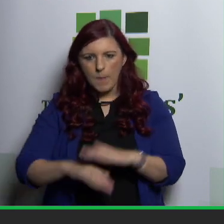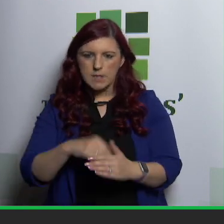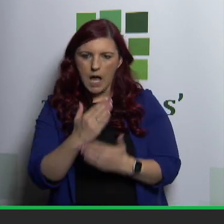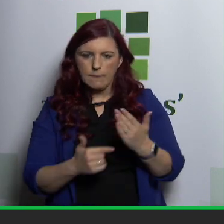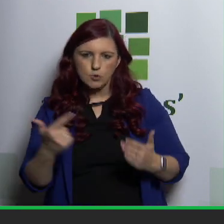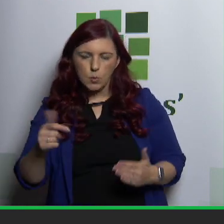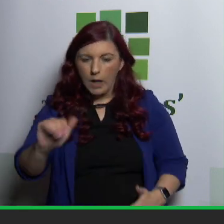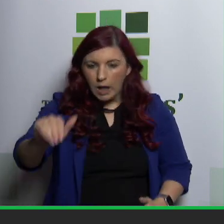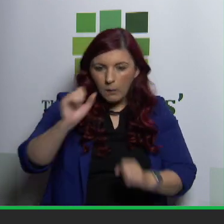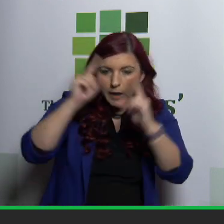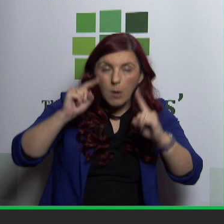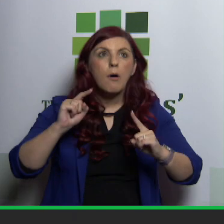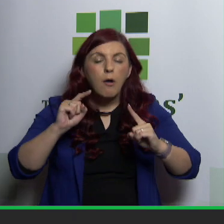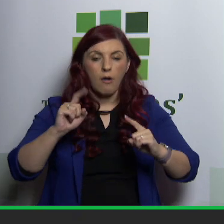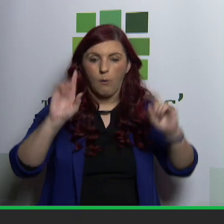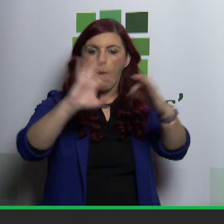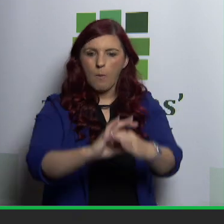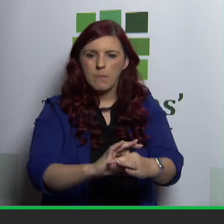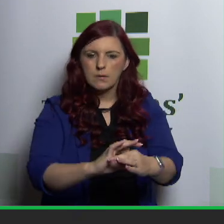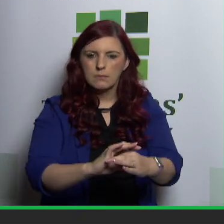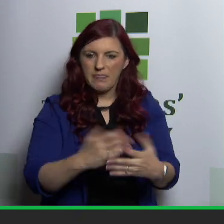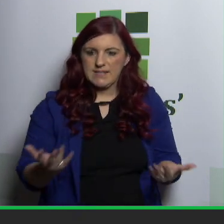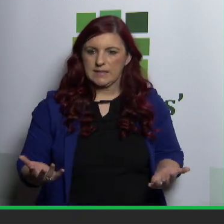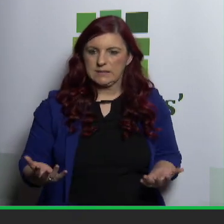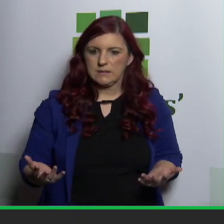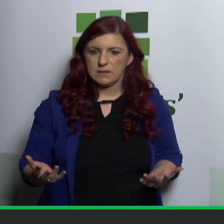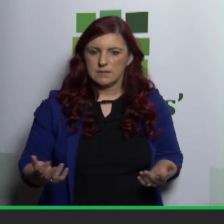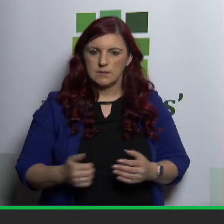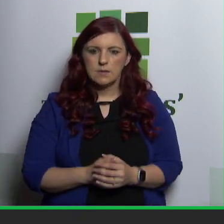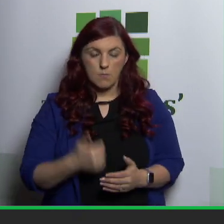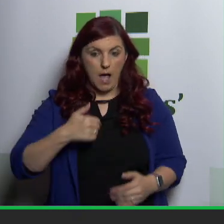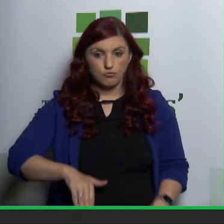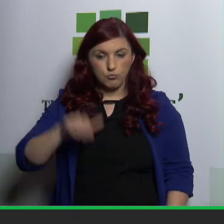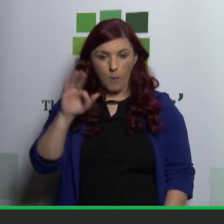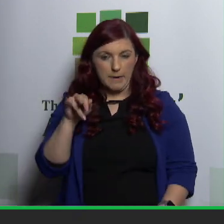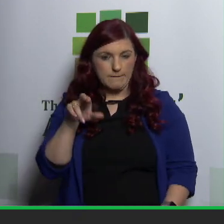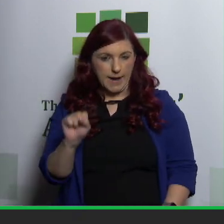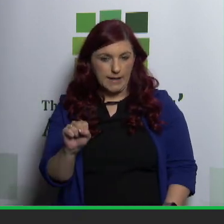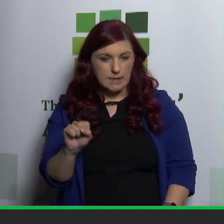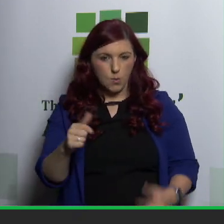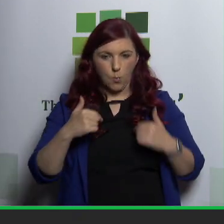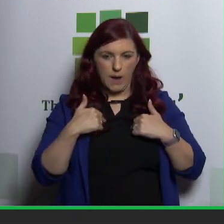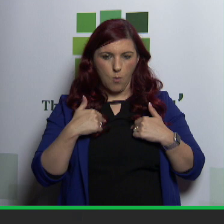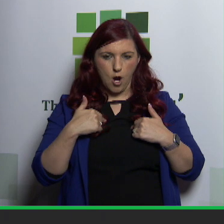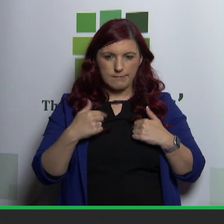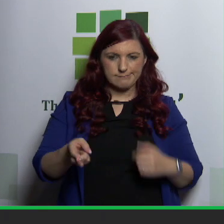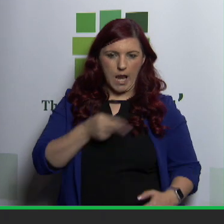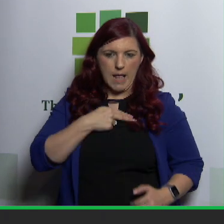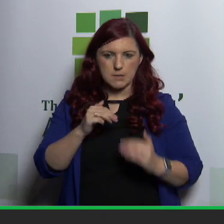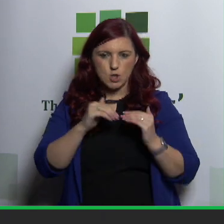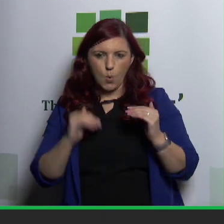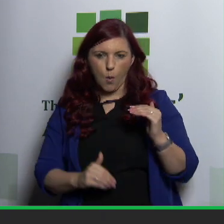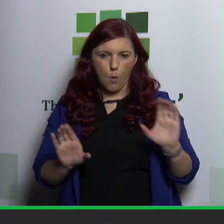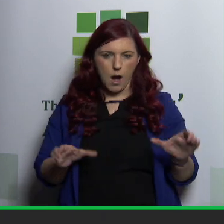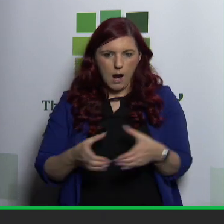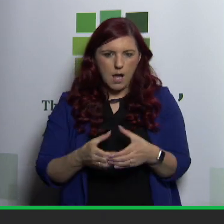up. And then they let you go home, and that'd be it then. Yeah, I grew up in Finglas. We were classed as the lower class,